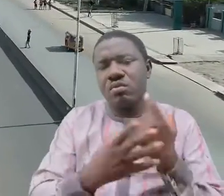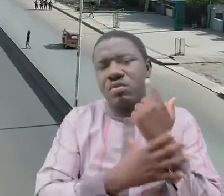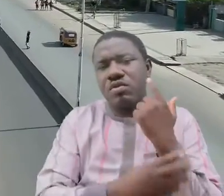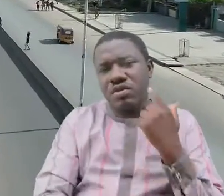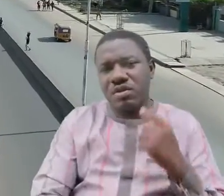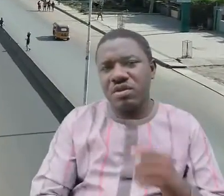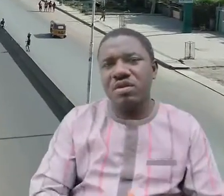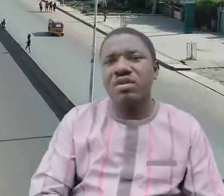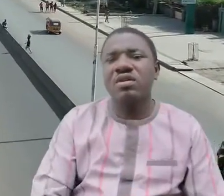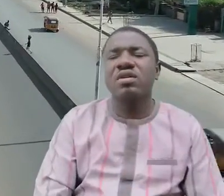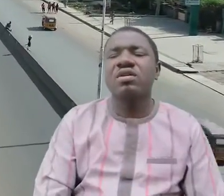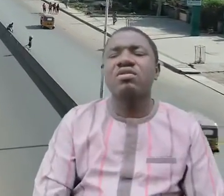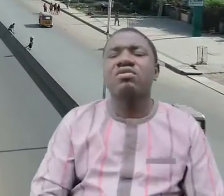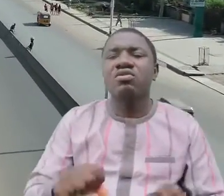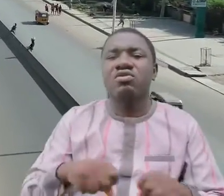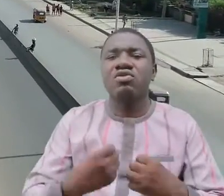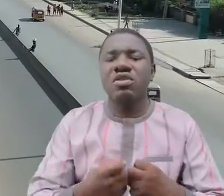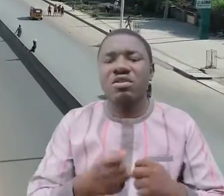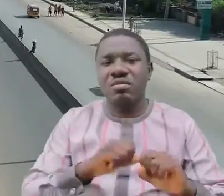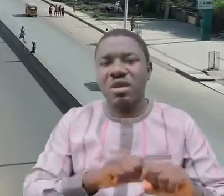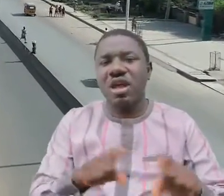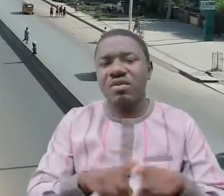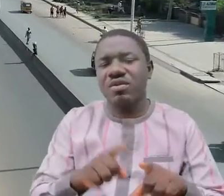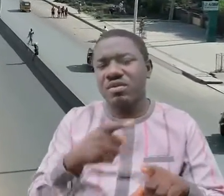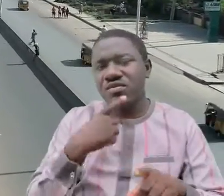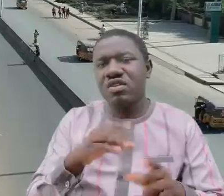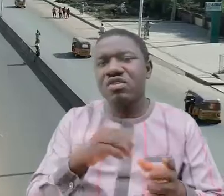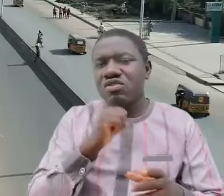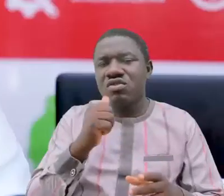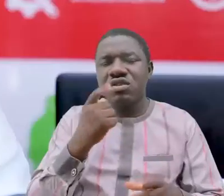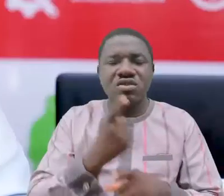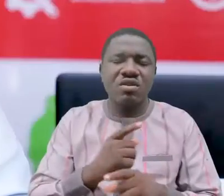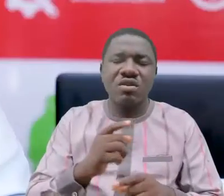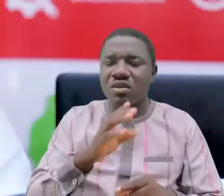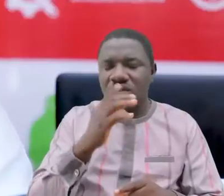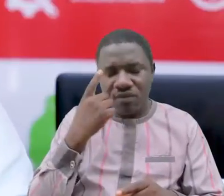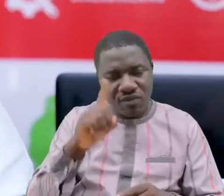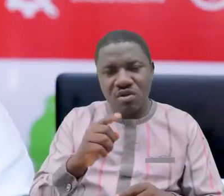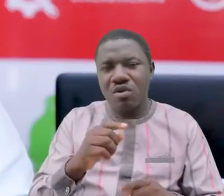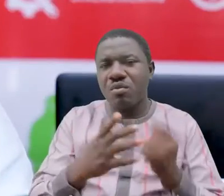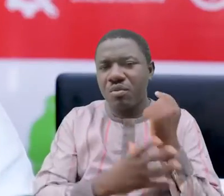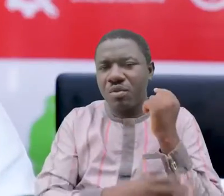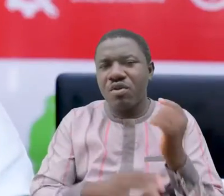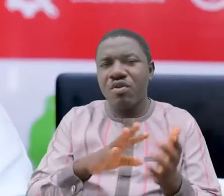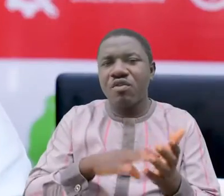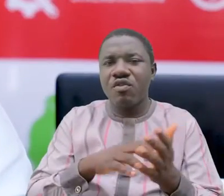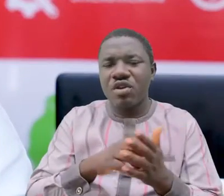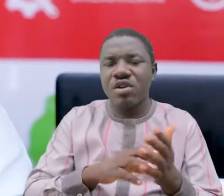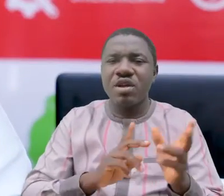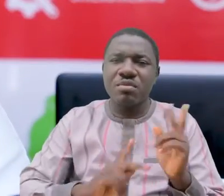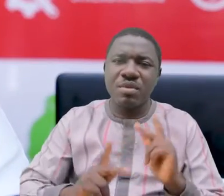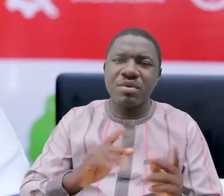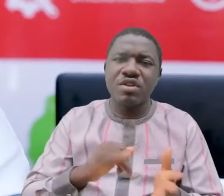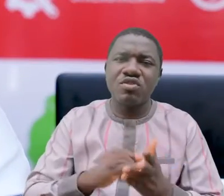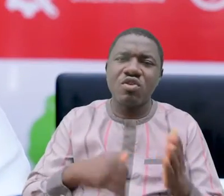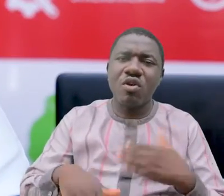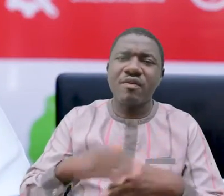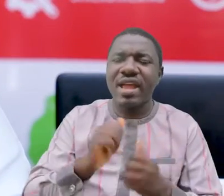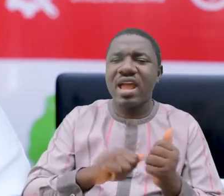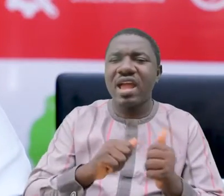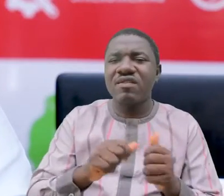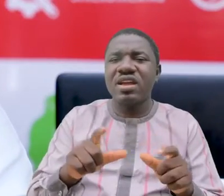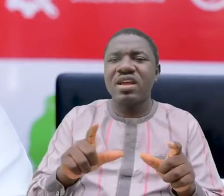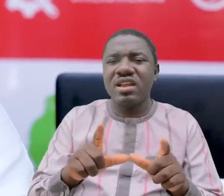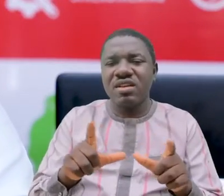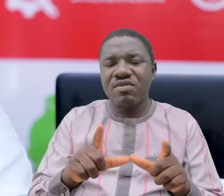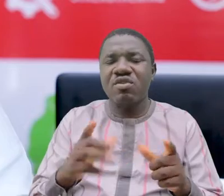force them into extreme poverty. Social protection, as emphasized, should not only just be for poor and vulnerable people, it should